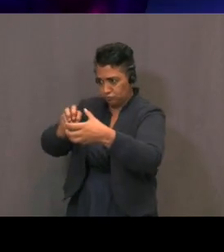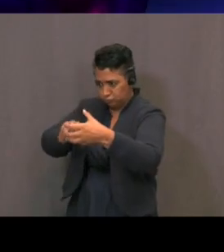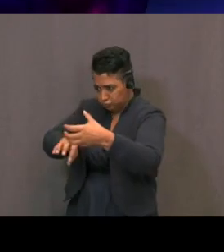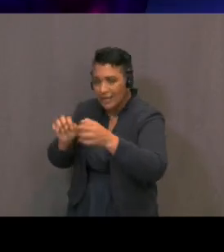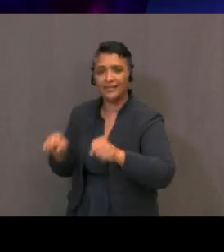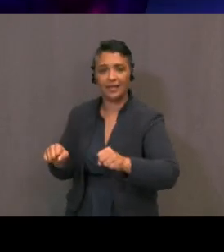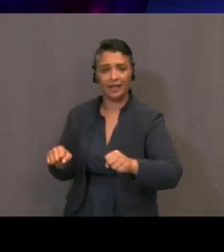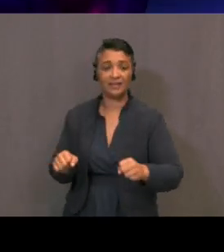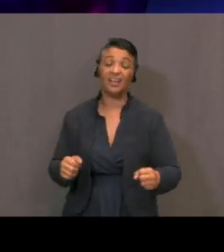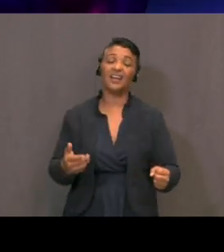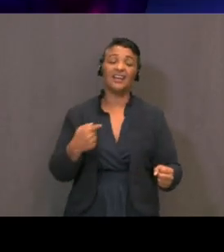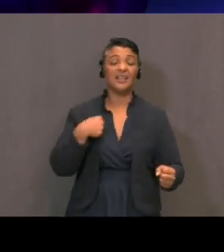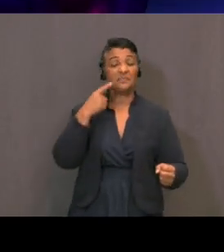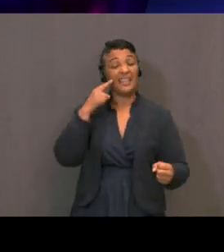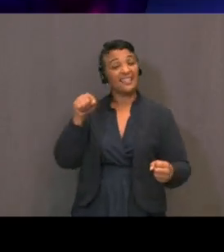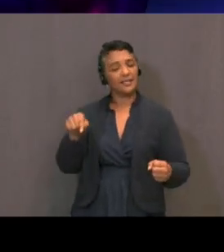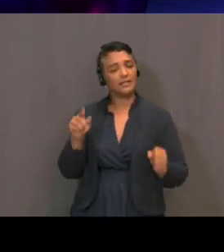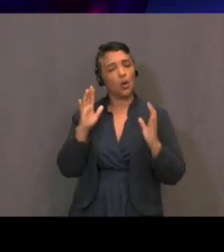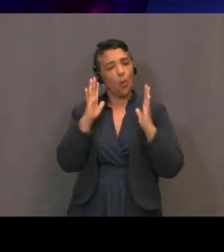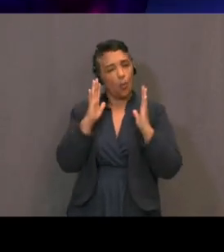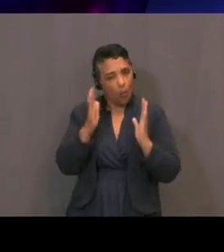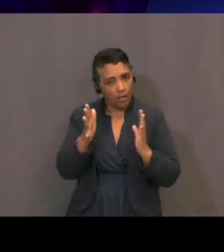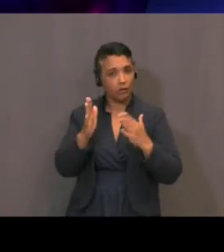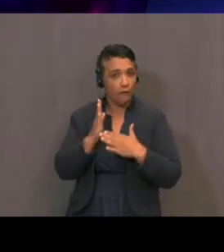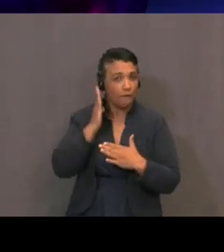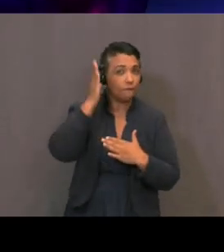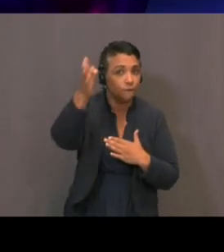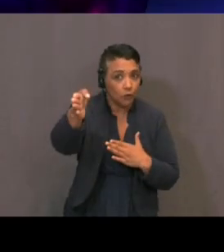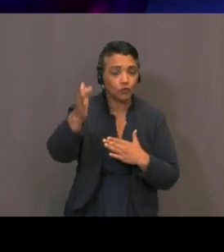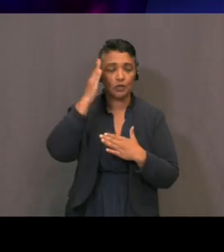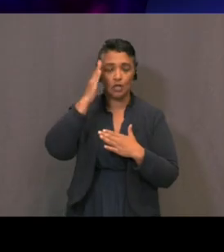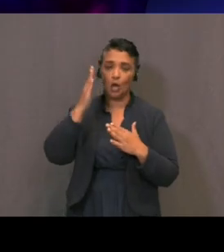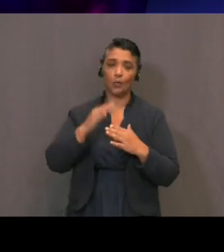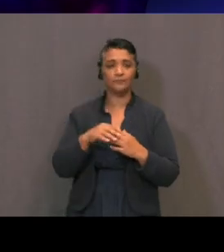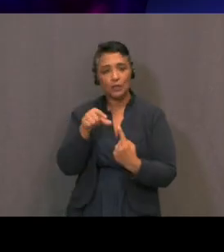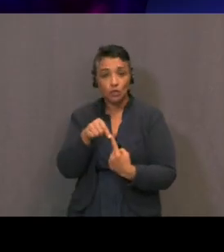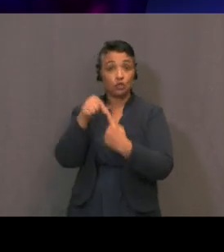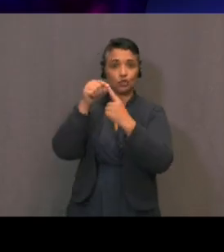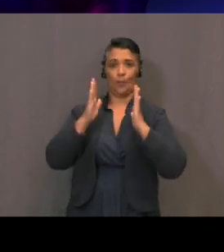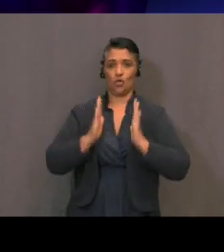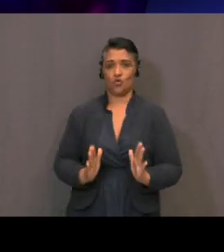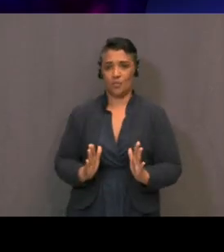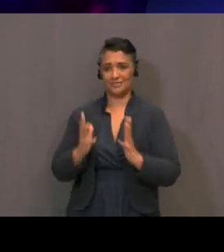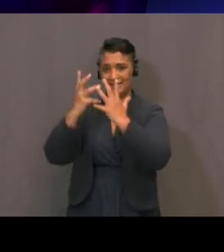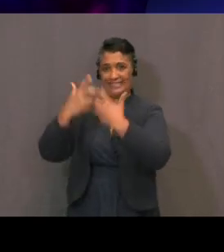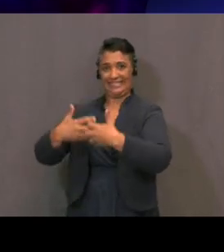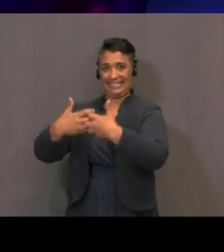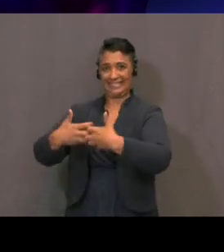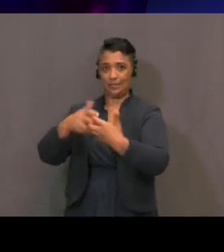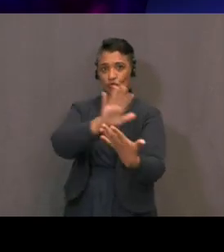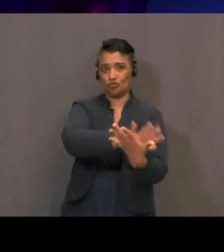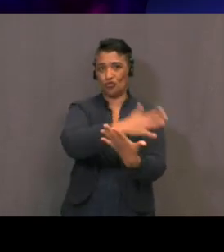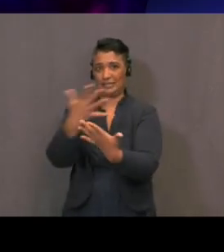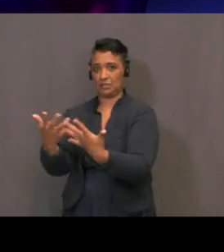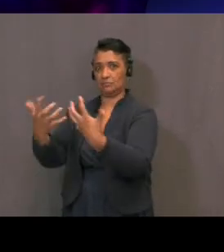that is all going to flow into these future superhuman translation systems. Now, one thing that I